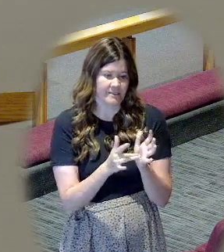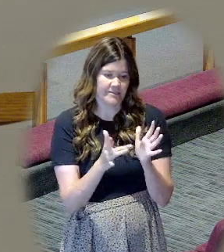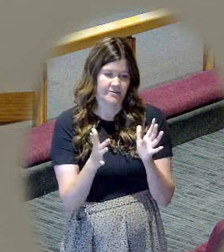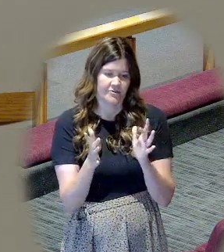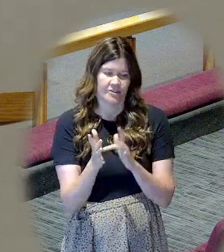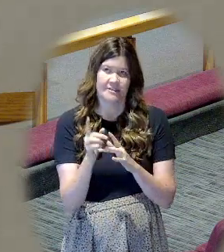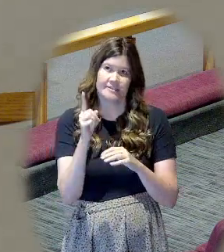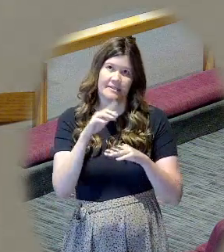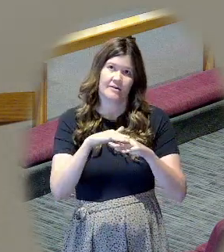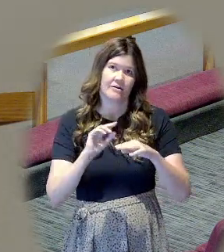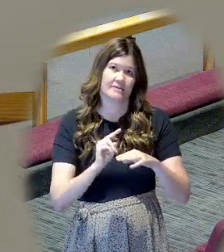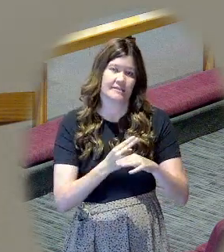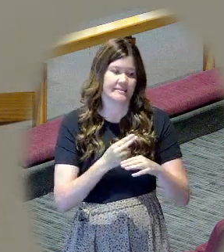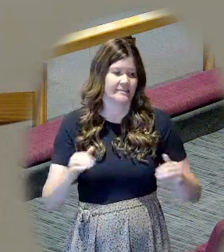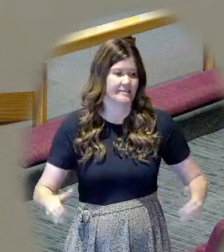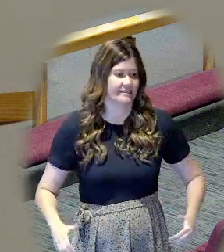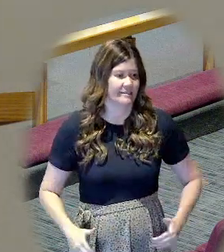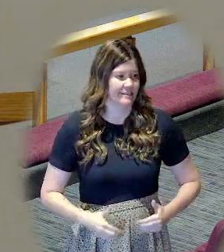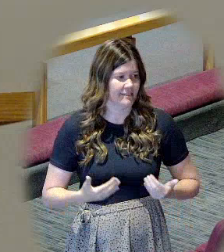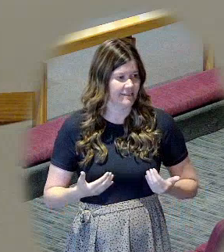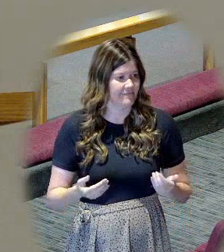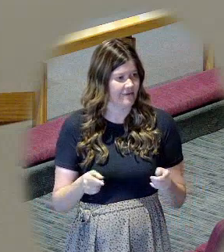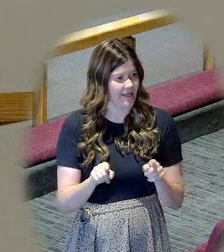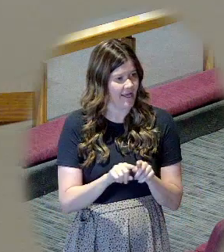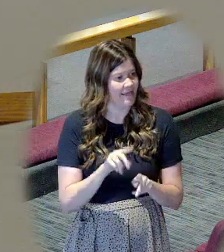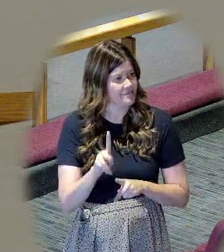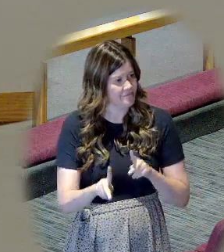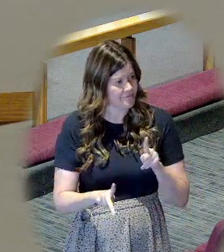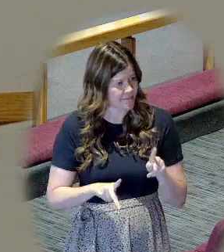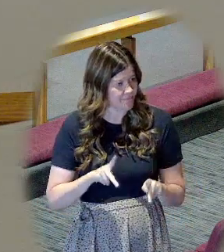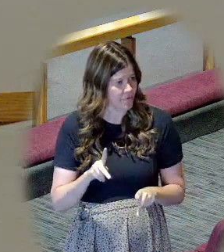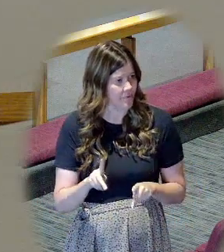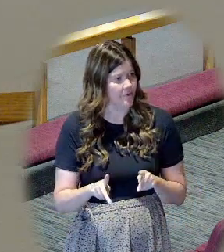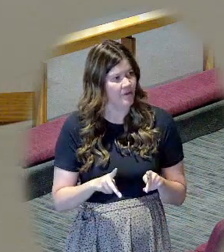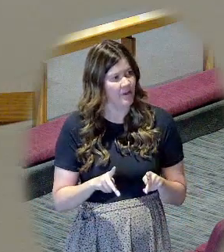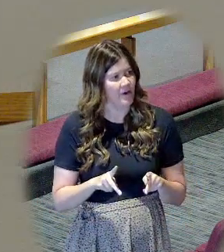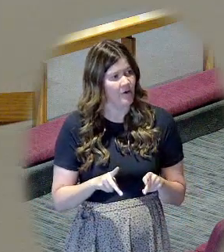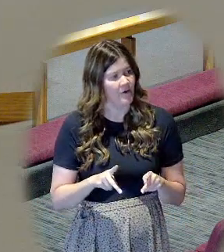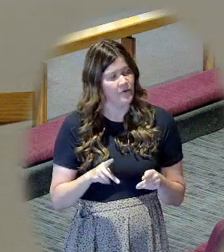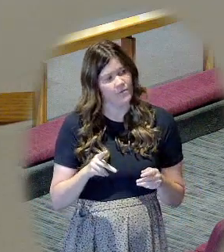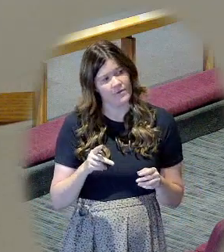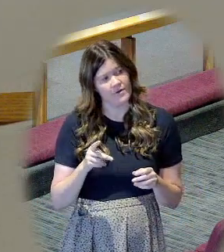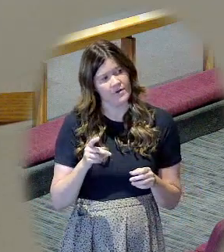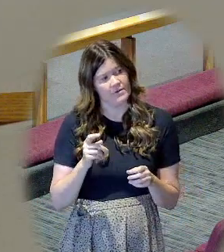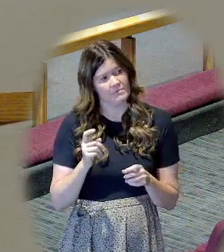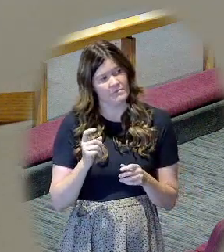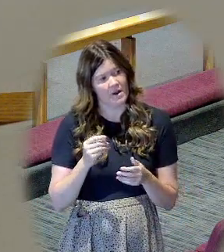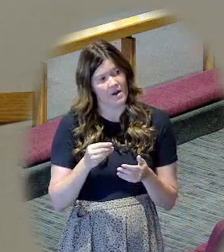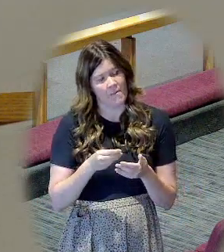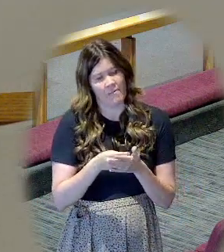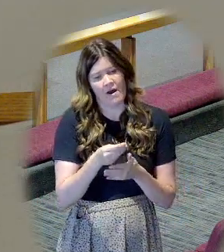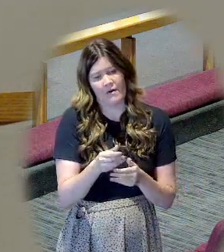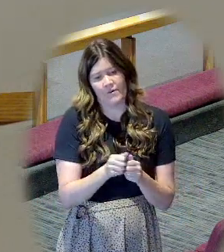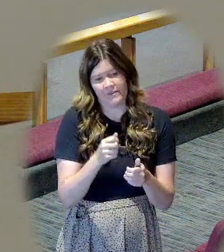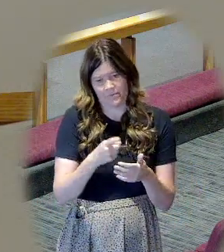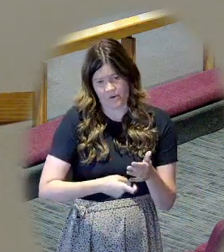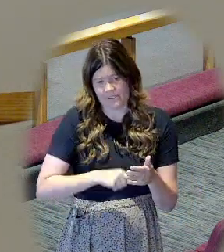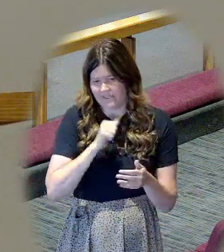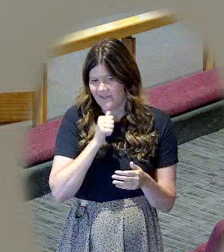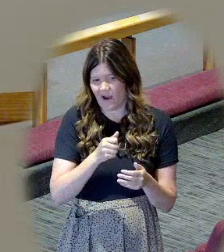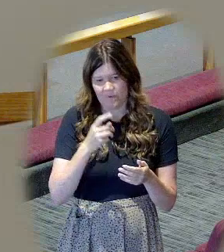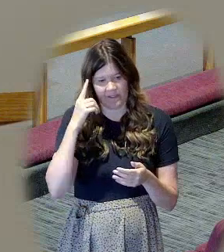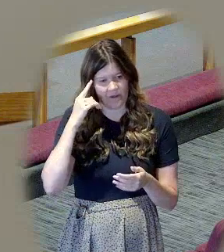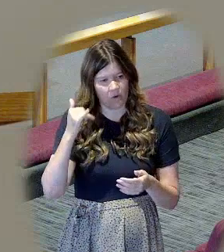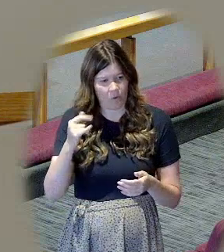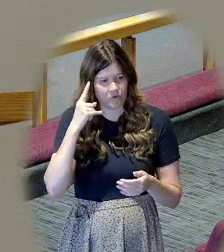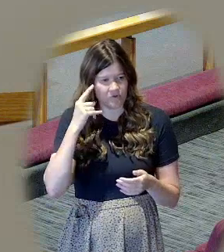Jesus calls us to live as those who are purchased with a price, not gold or silver, but with